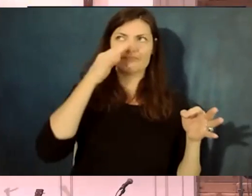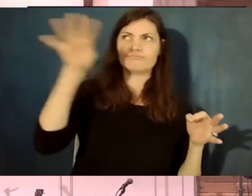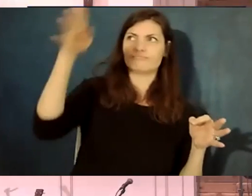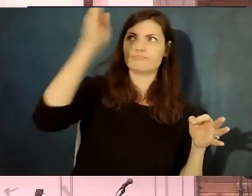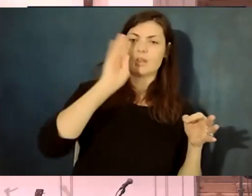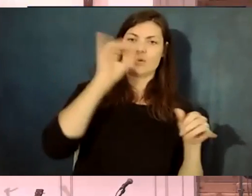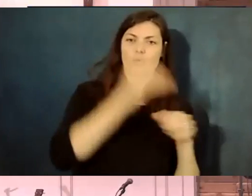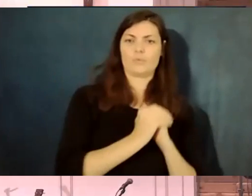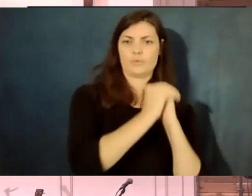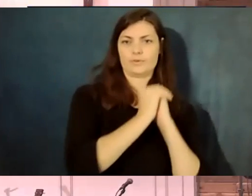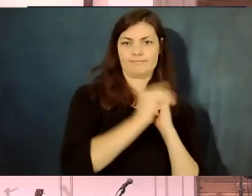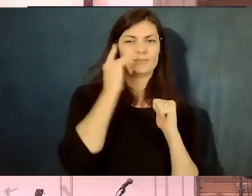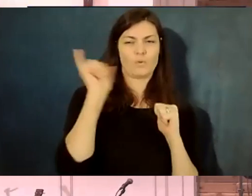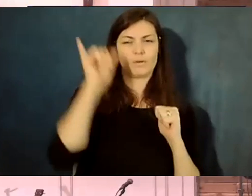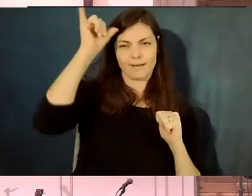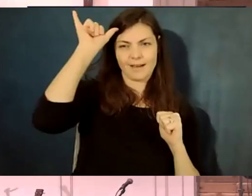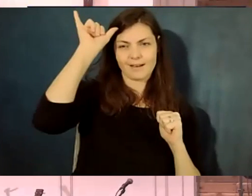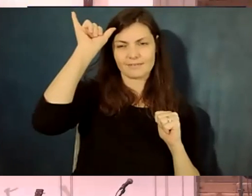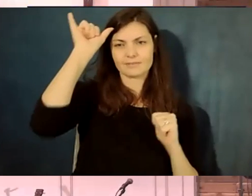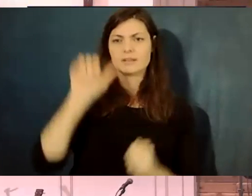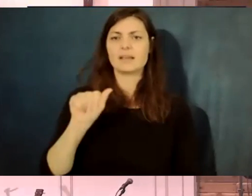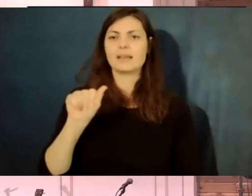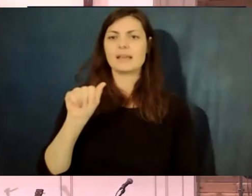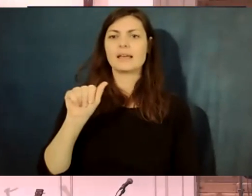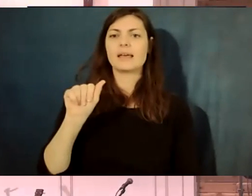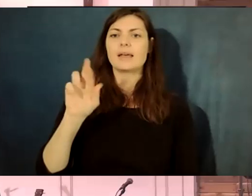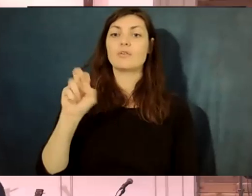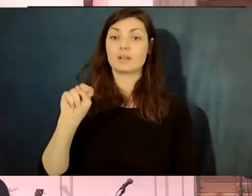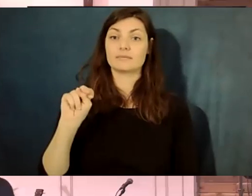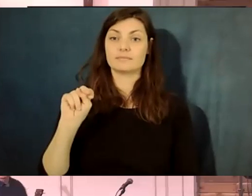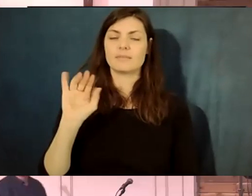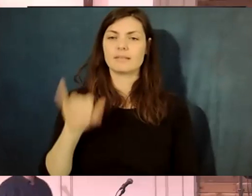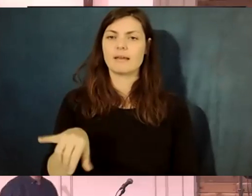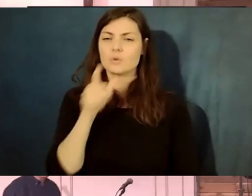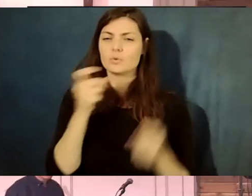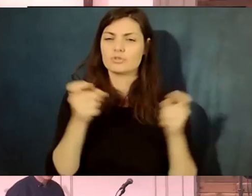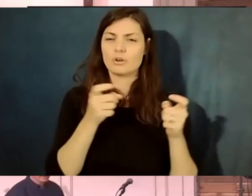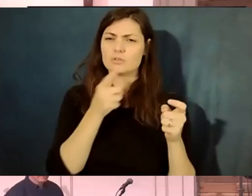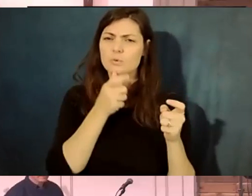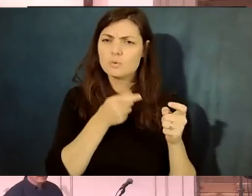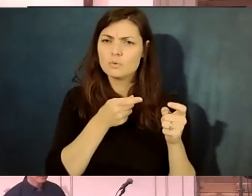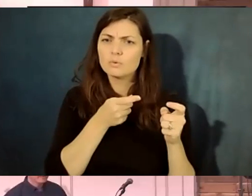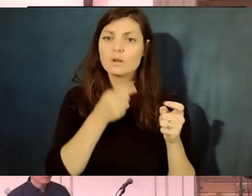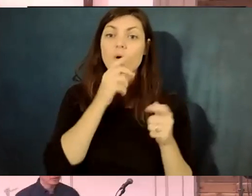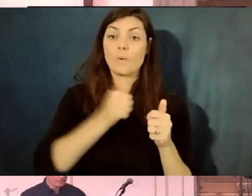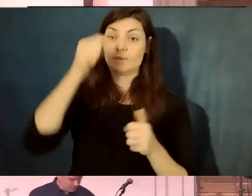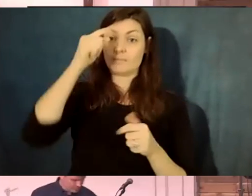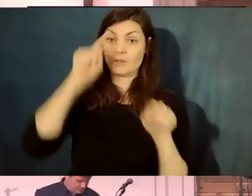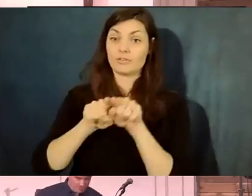Aaron had been left in charge. Who is Aaron to Moses? His older brother, yeah, his